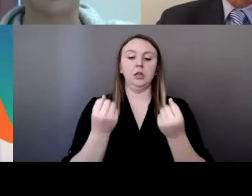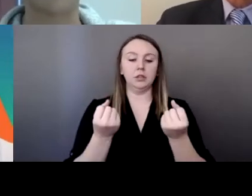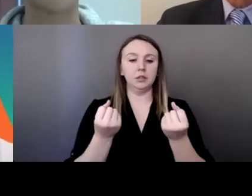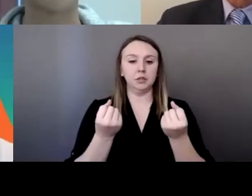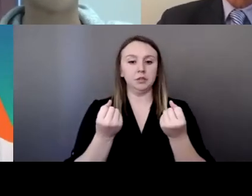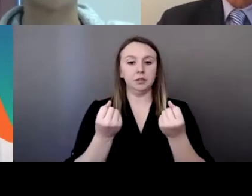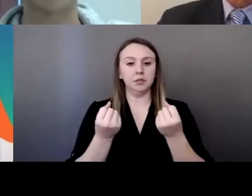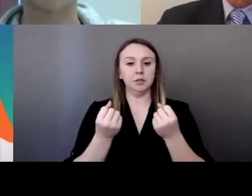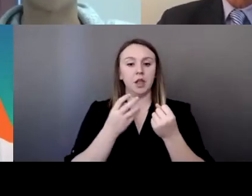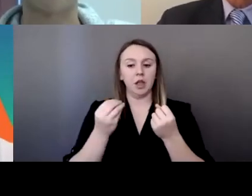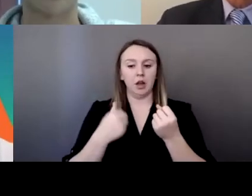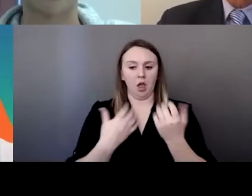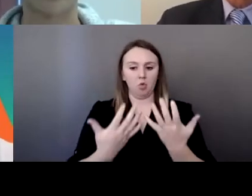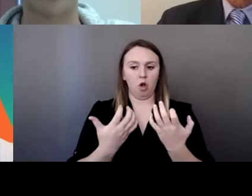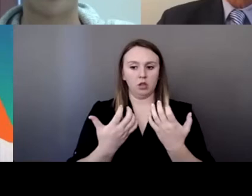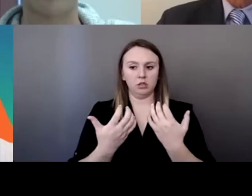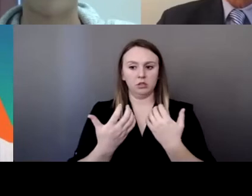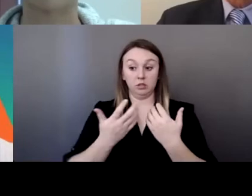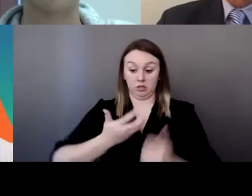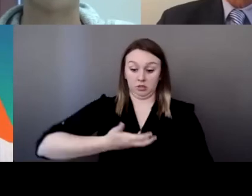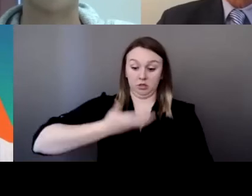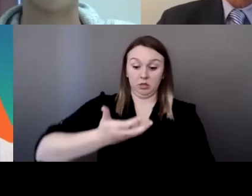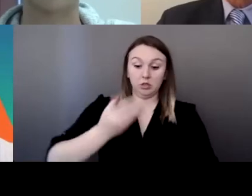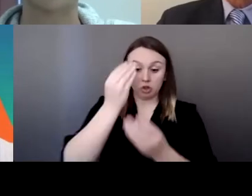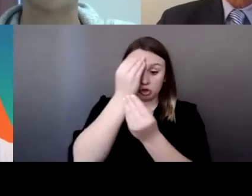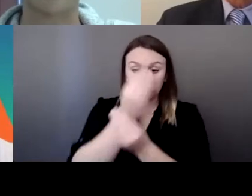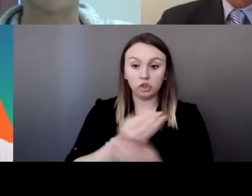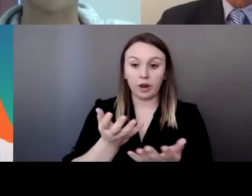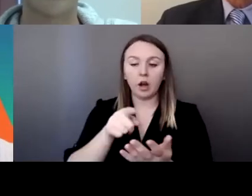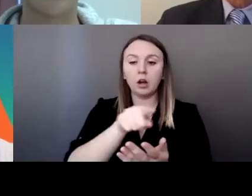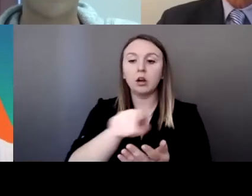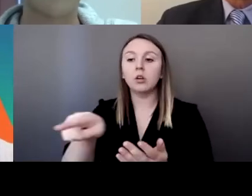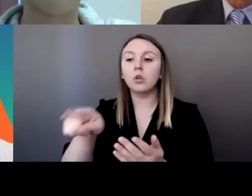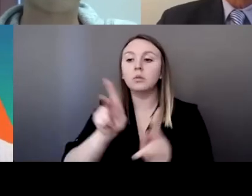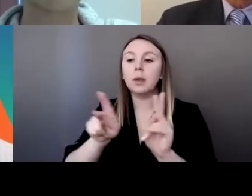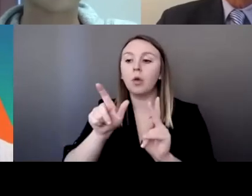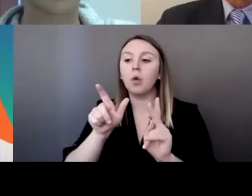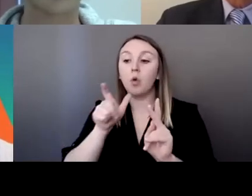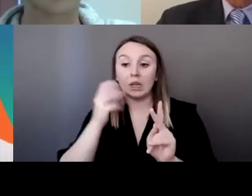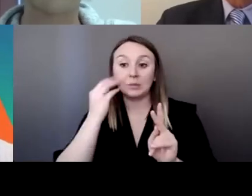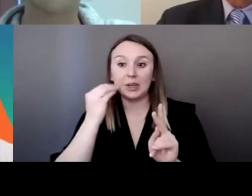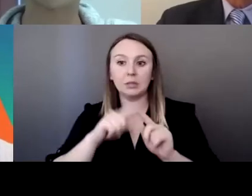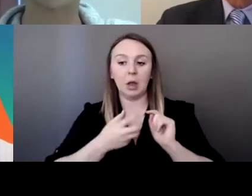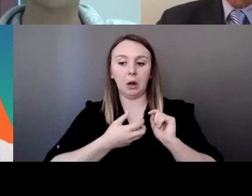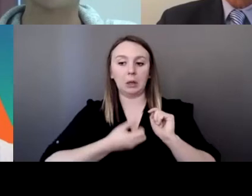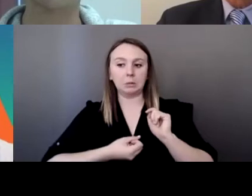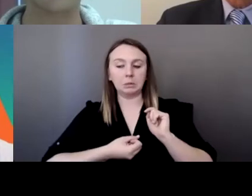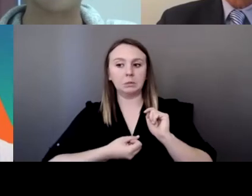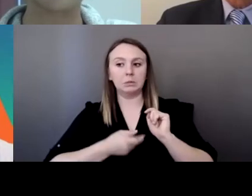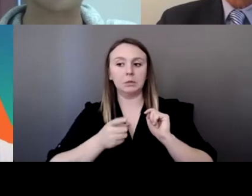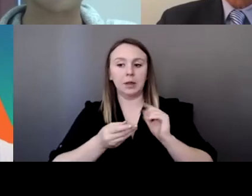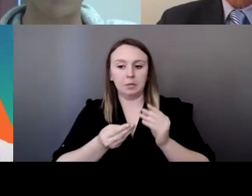a voice and an inspiration for those who haven't found their voice yet. So that's just a little bit